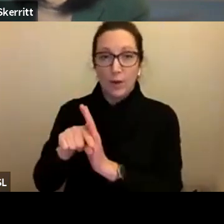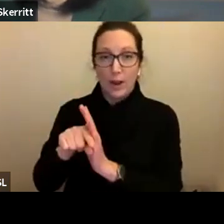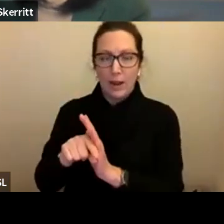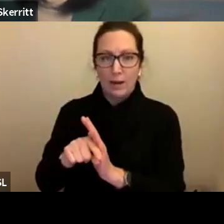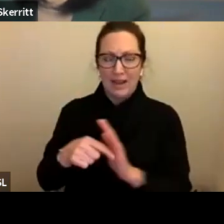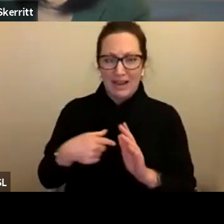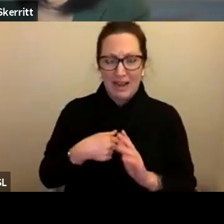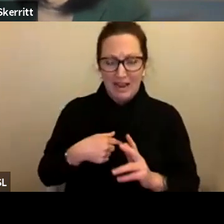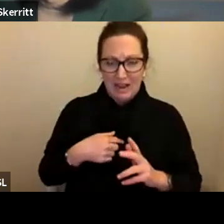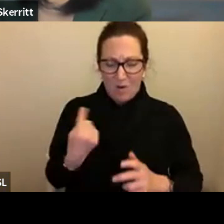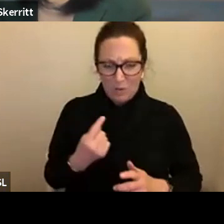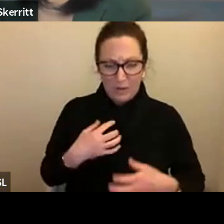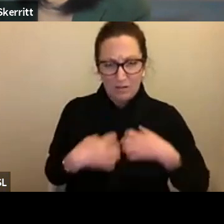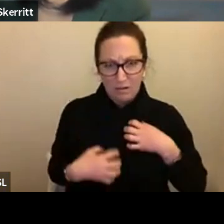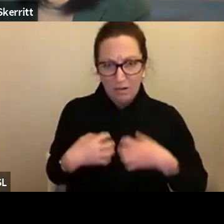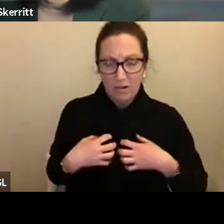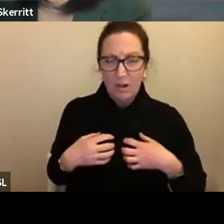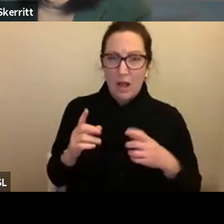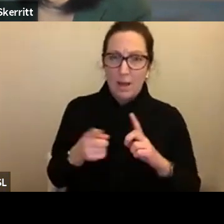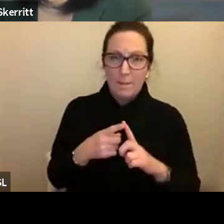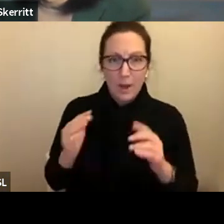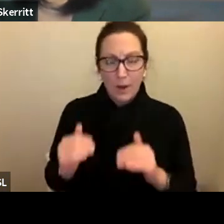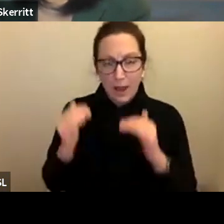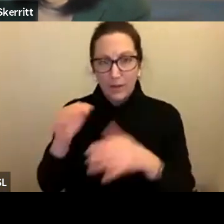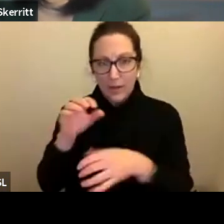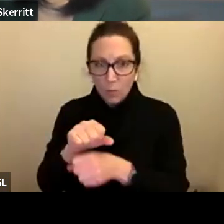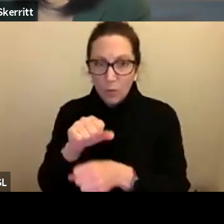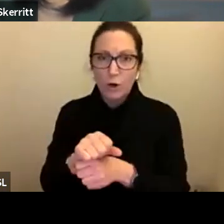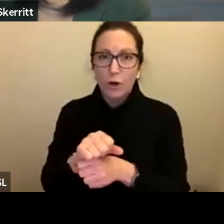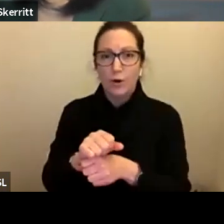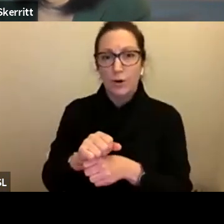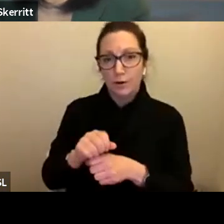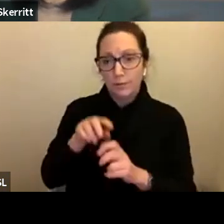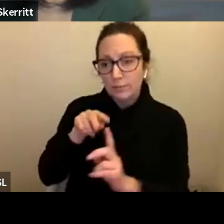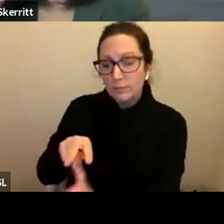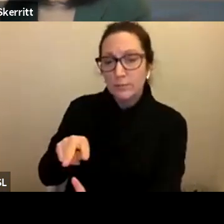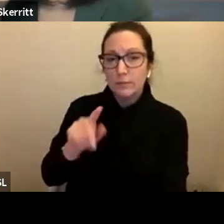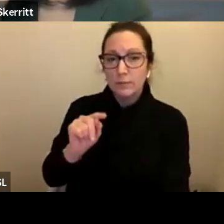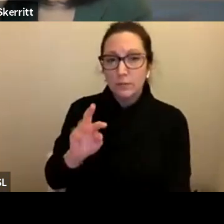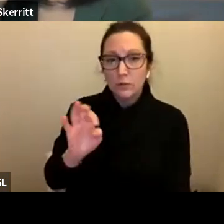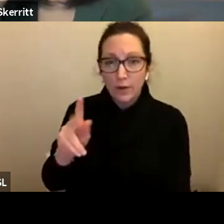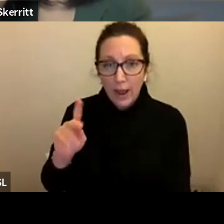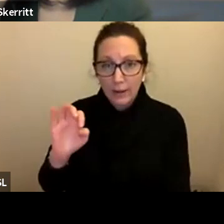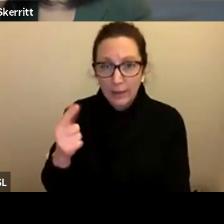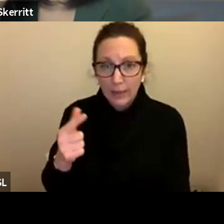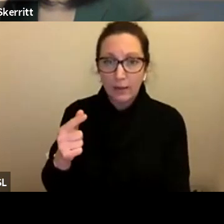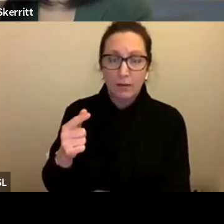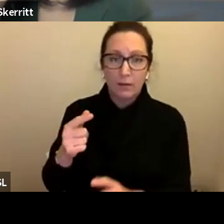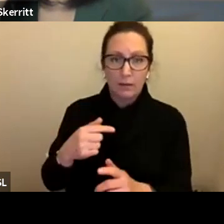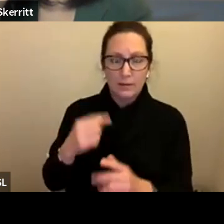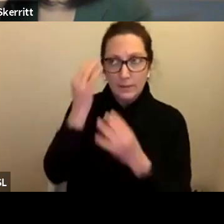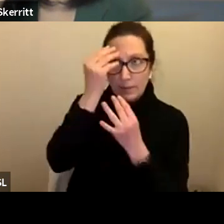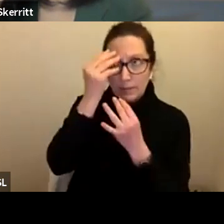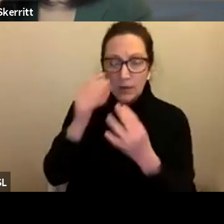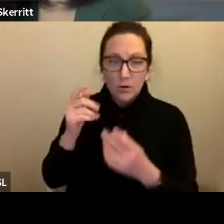very uncomfortable about the advanced work, and was that tracking, and is that racist? And we tried not to